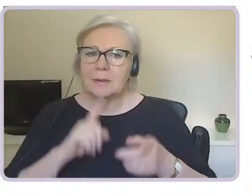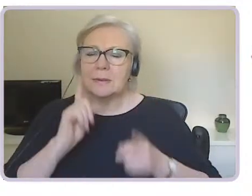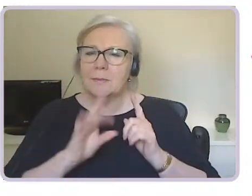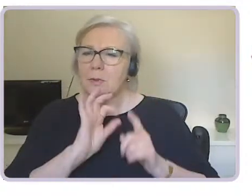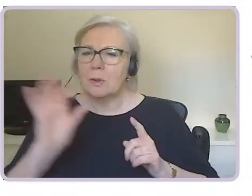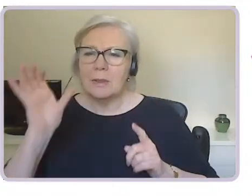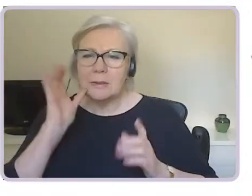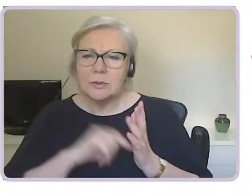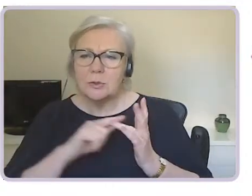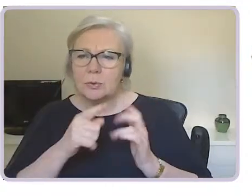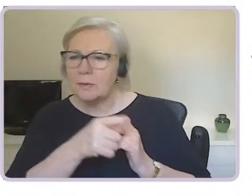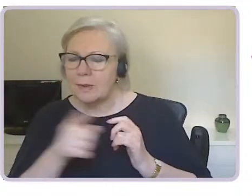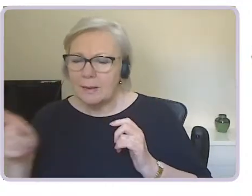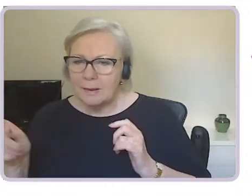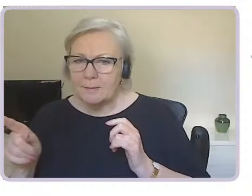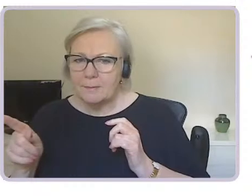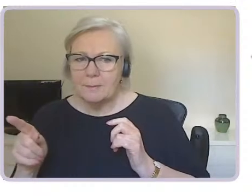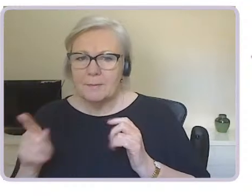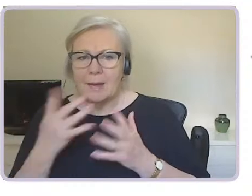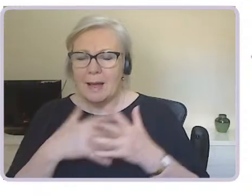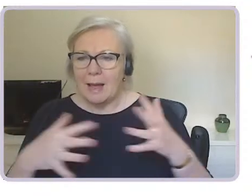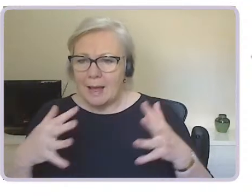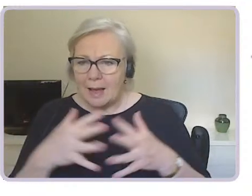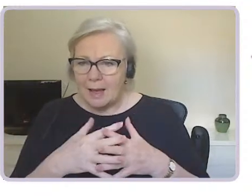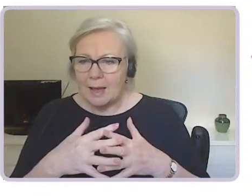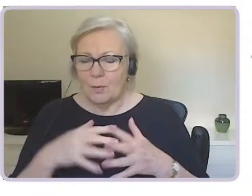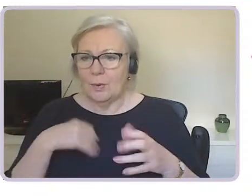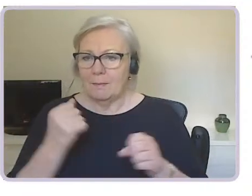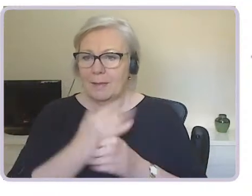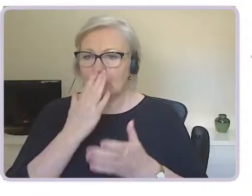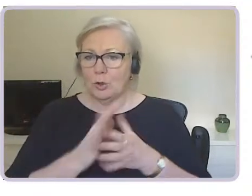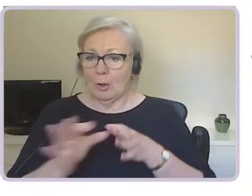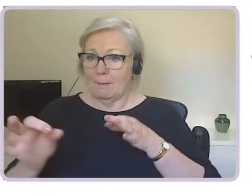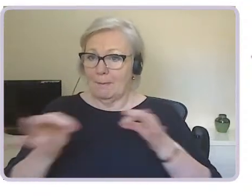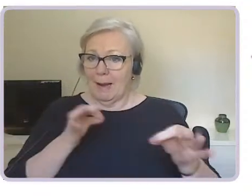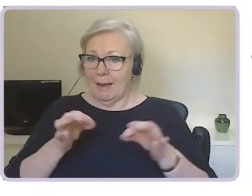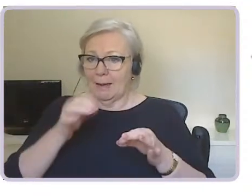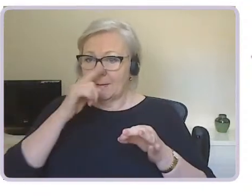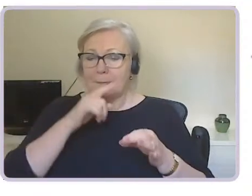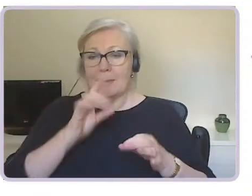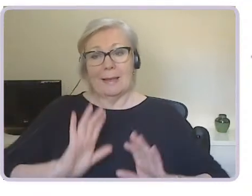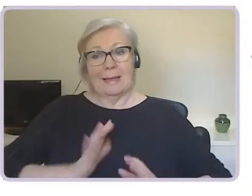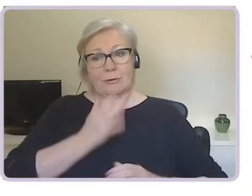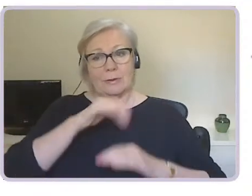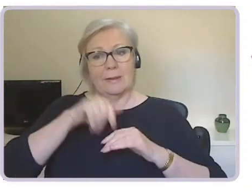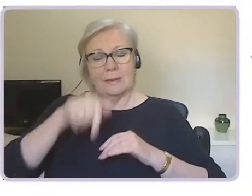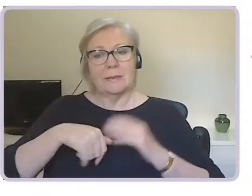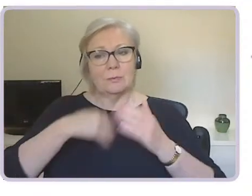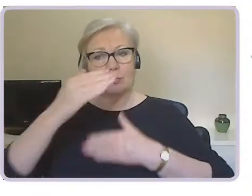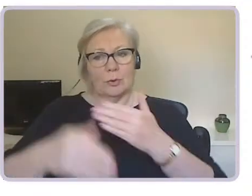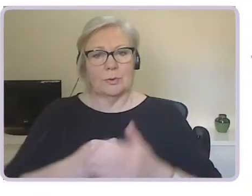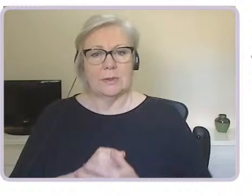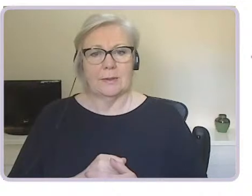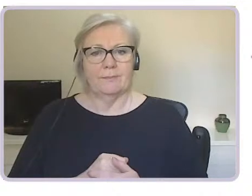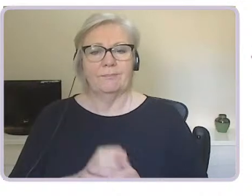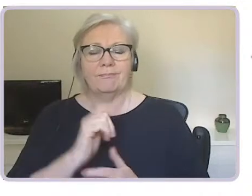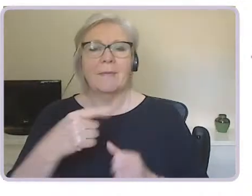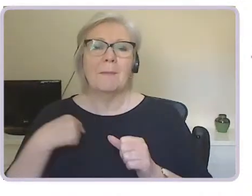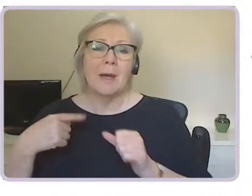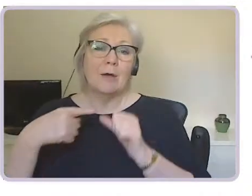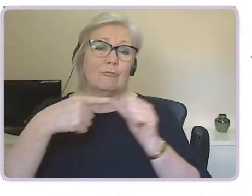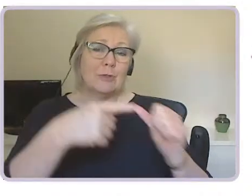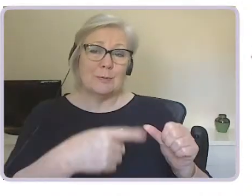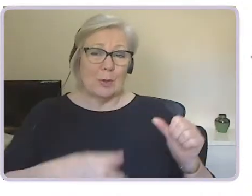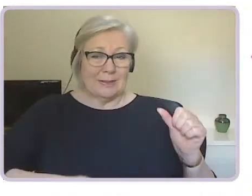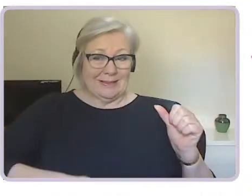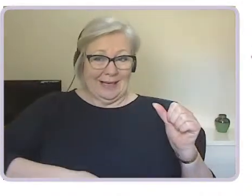needs considered. How do we get planners interested? Mm-hmm. I think my gut response to this